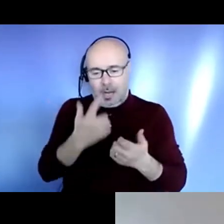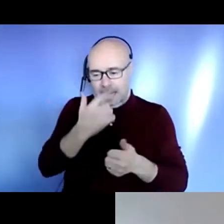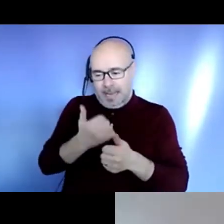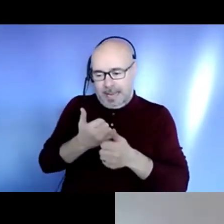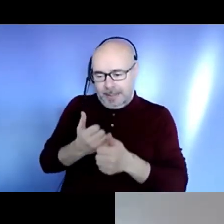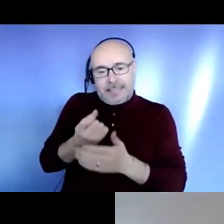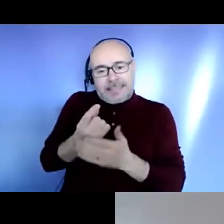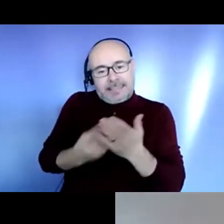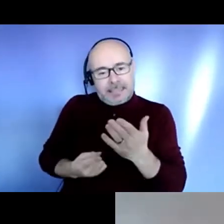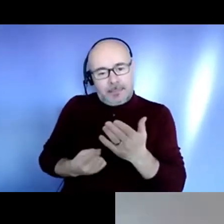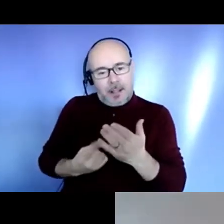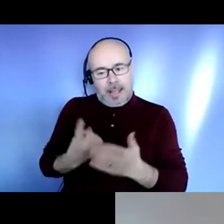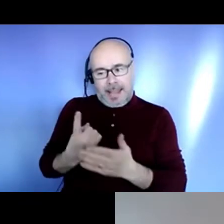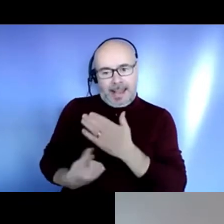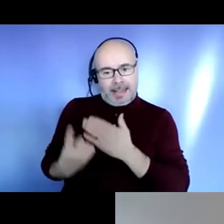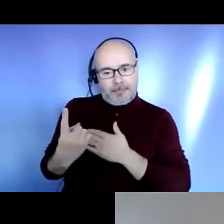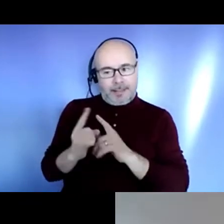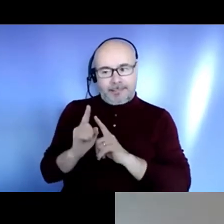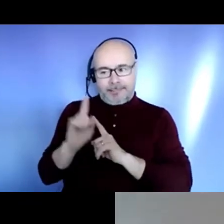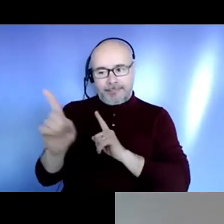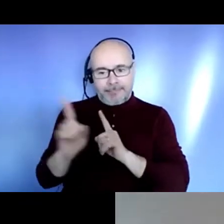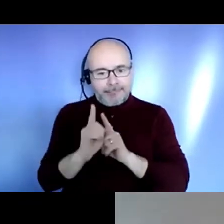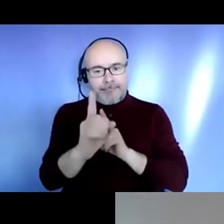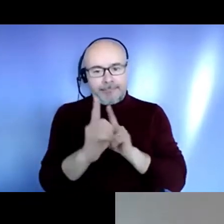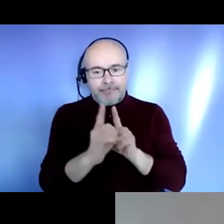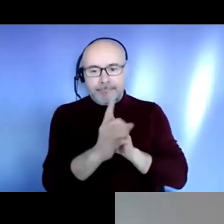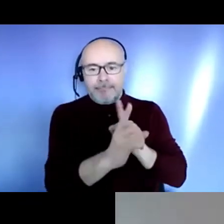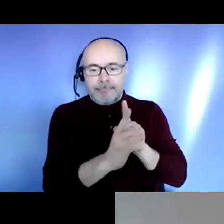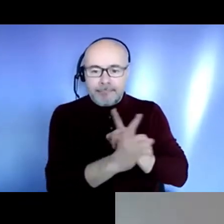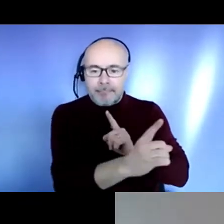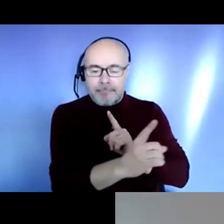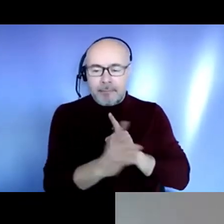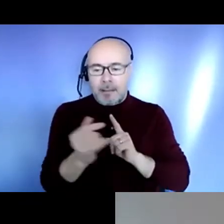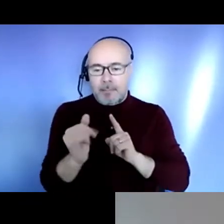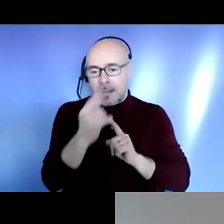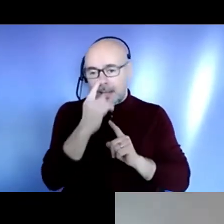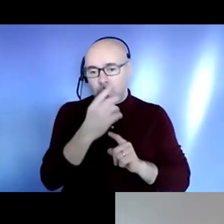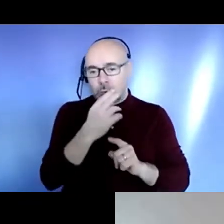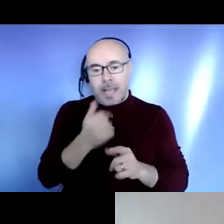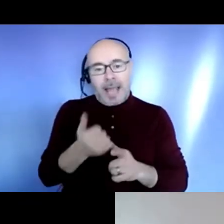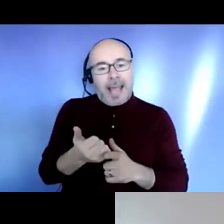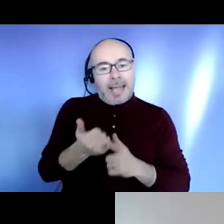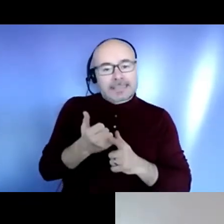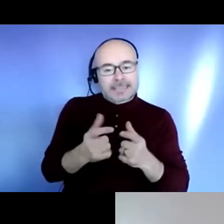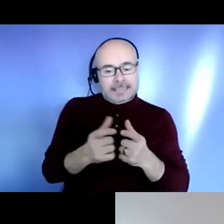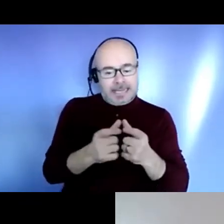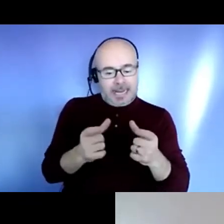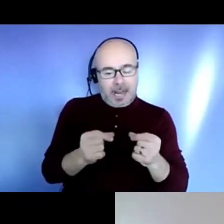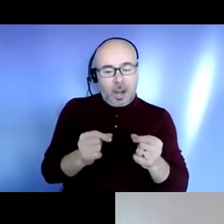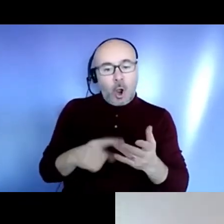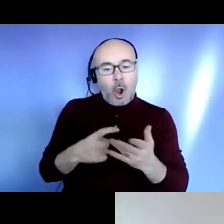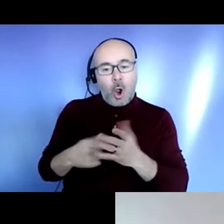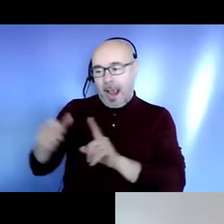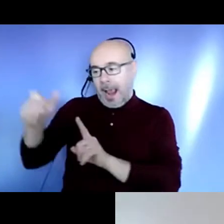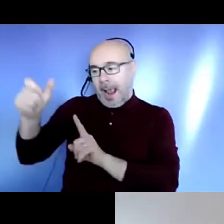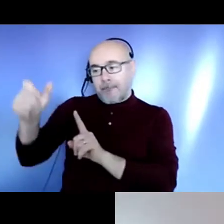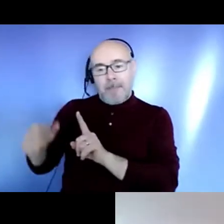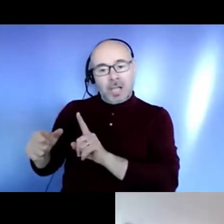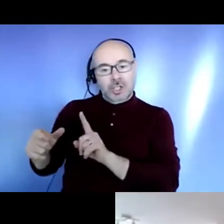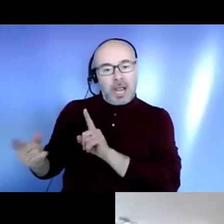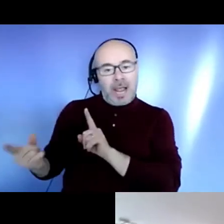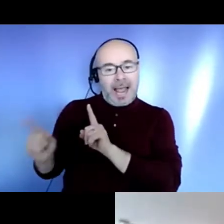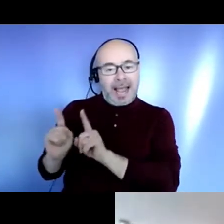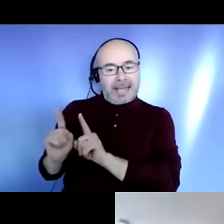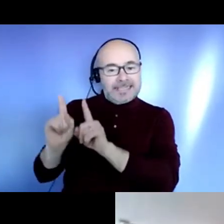various ways that that can happen, using tools like assistance cards or other methods like passenger assistance. So today we'll have